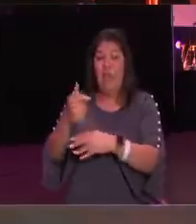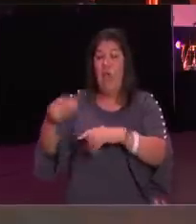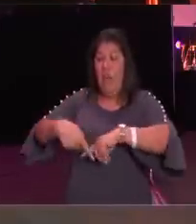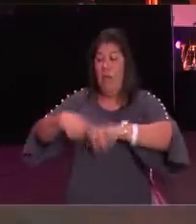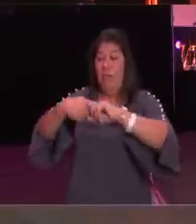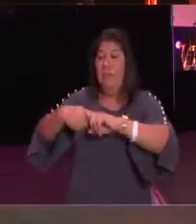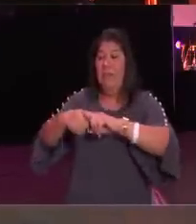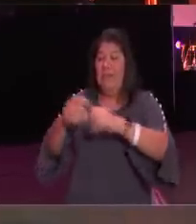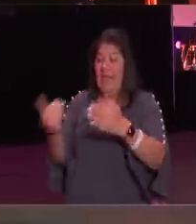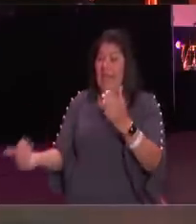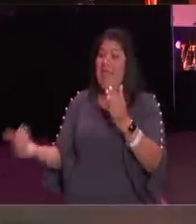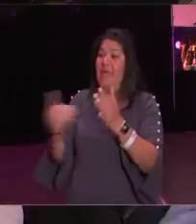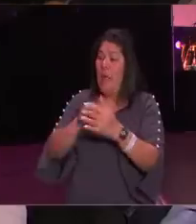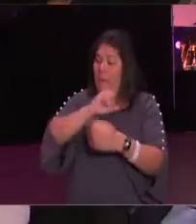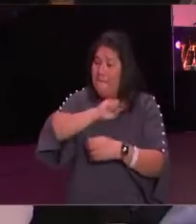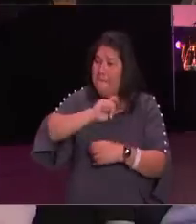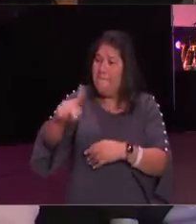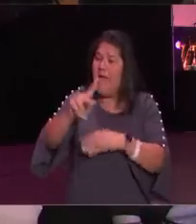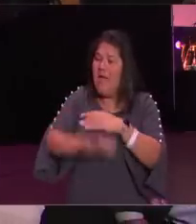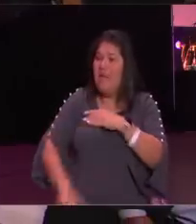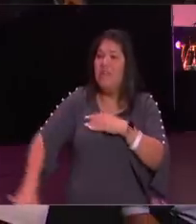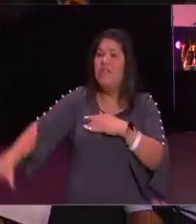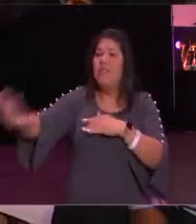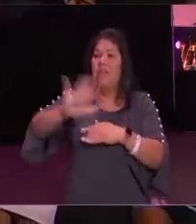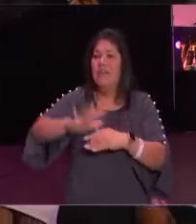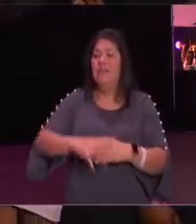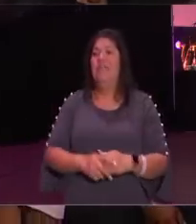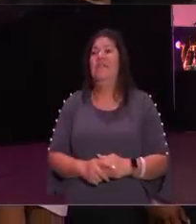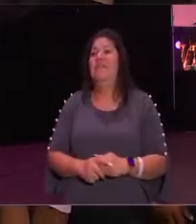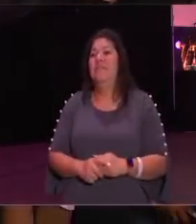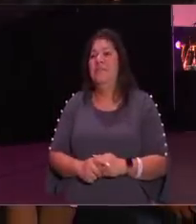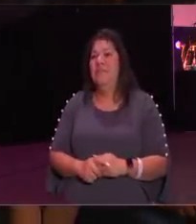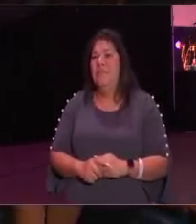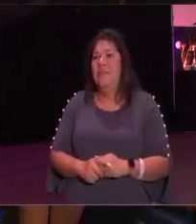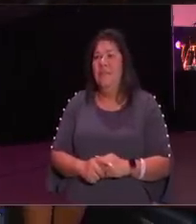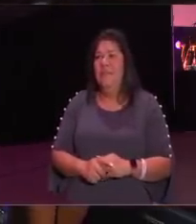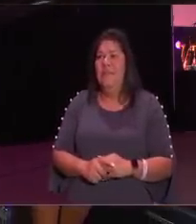break, and then go back to the field.